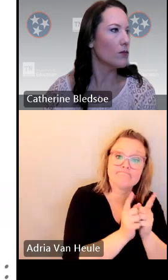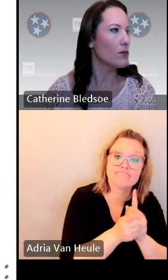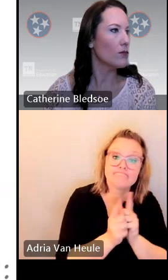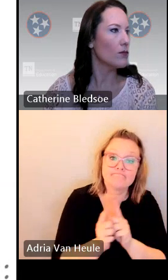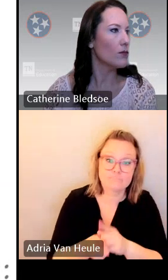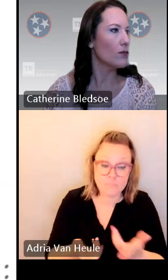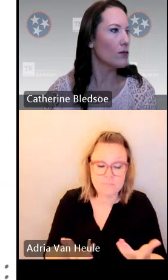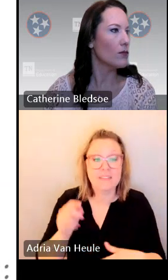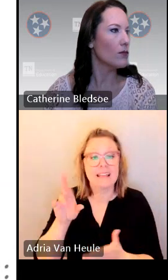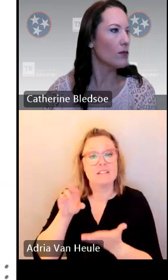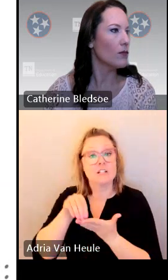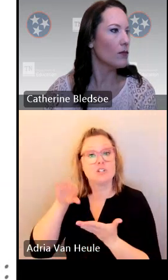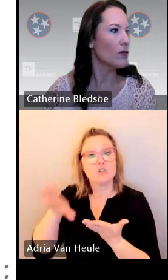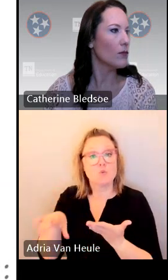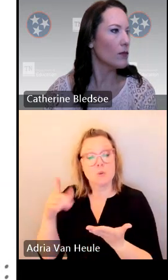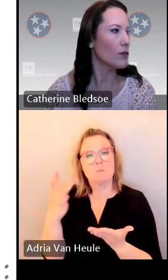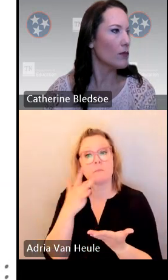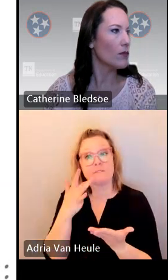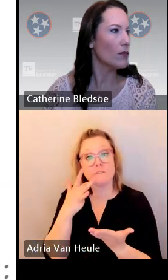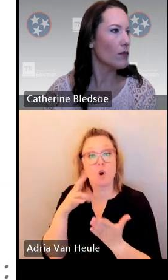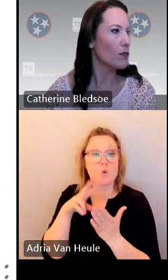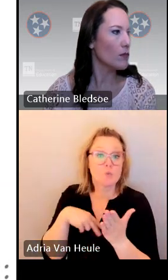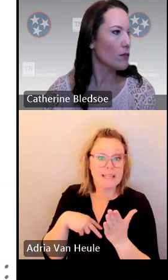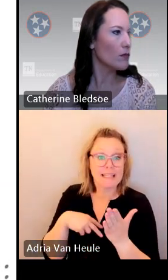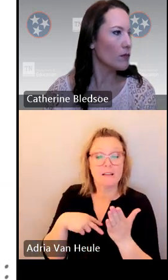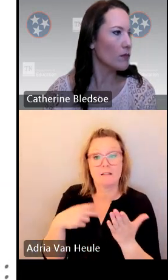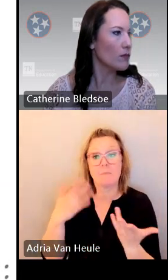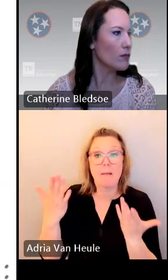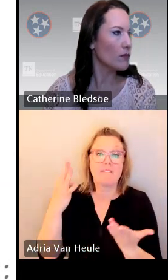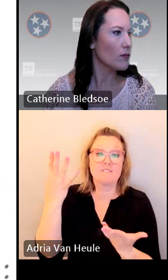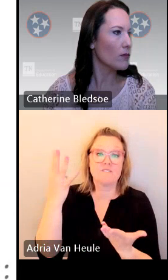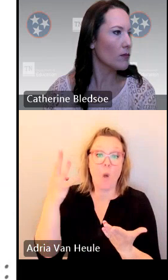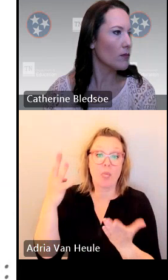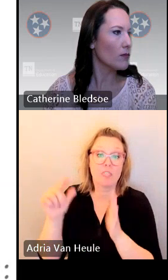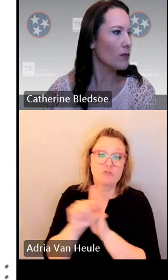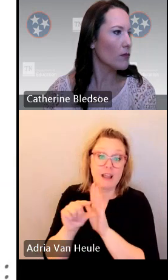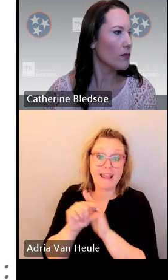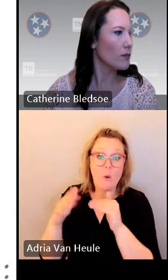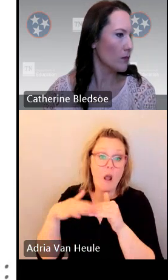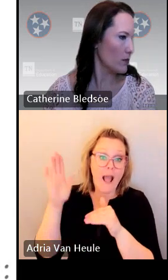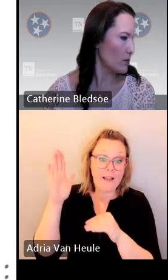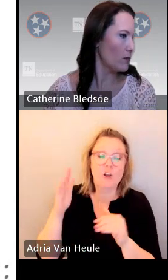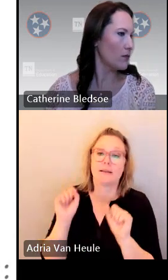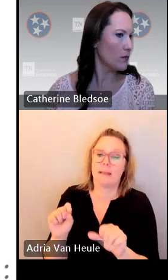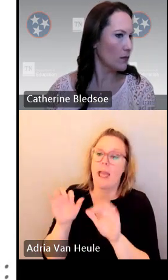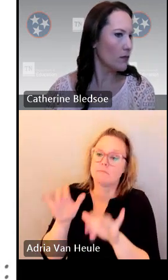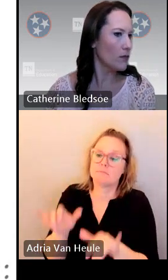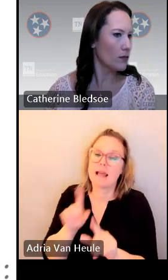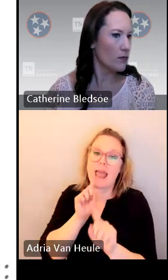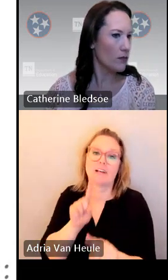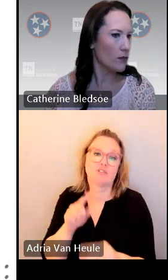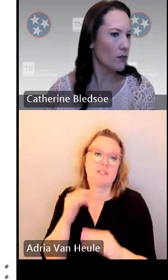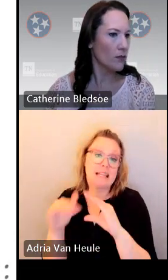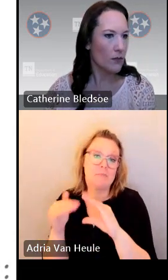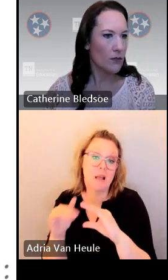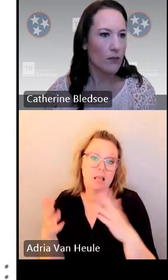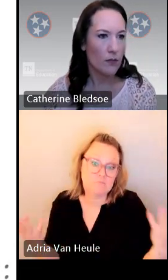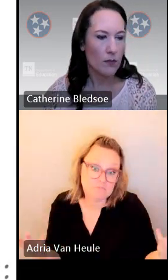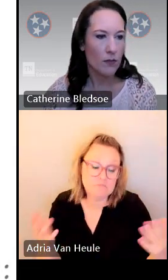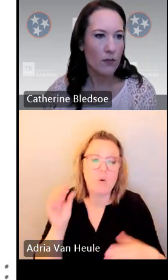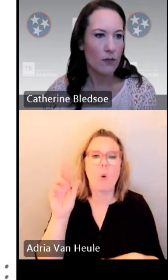to read at the 4th grade reading level or higher and can answer the survey through email, you can do it through email. Similarly, through the snail mail